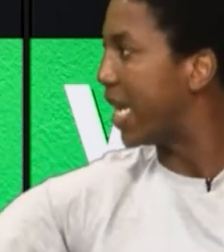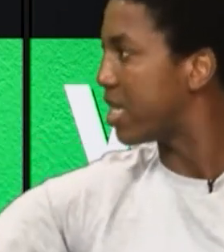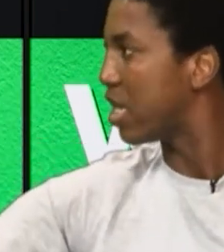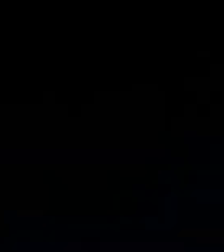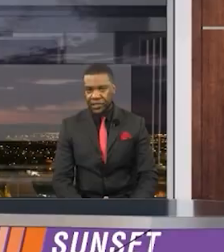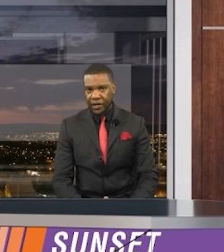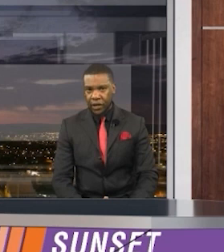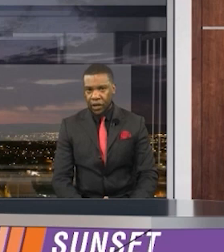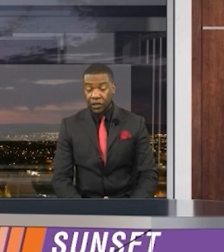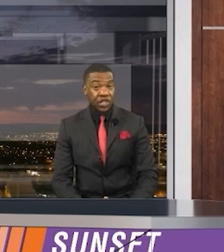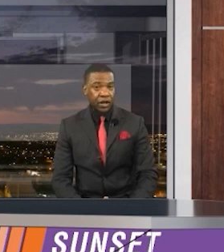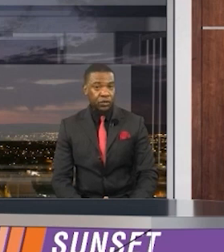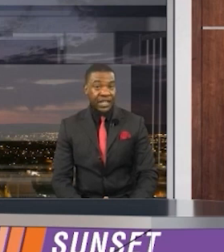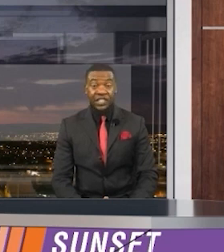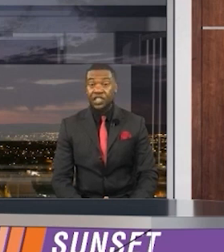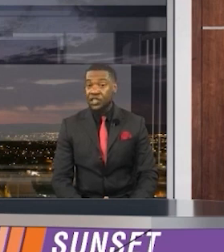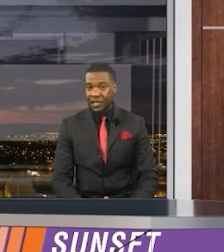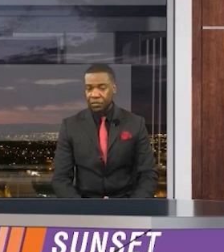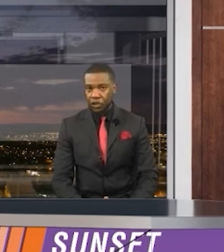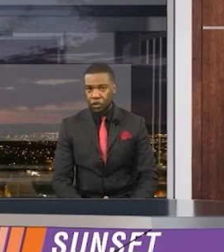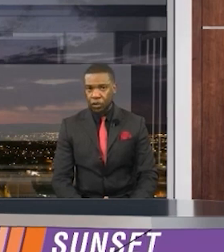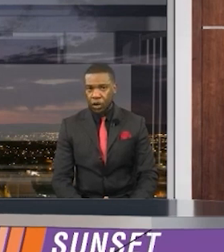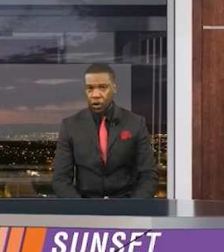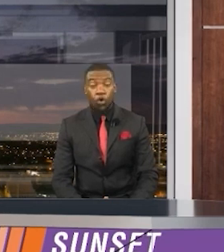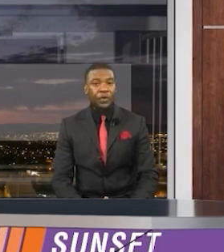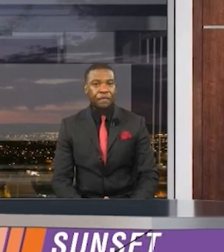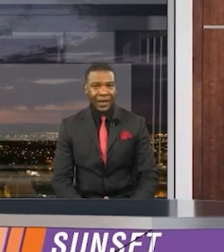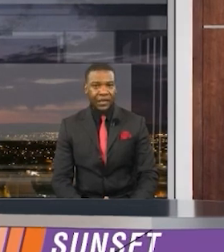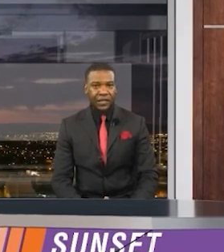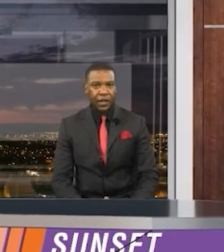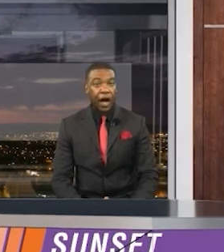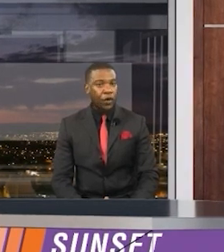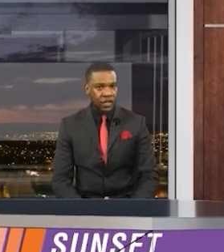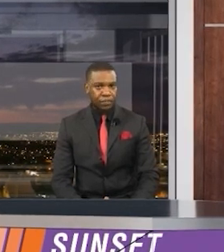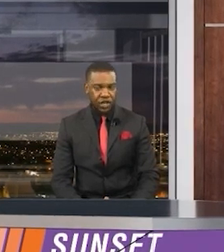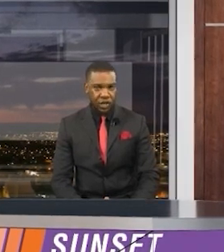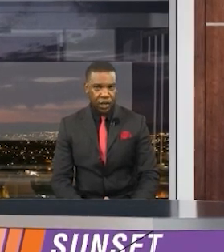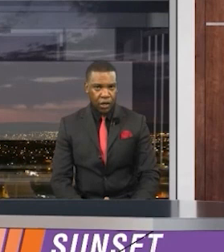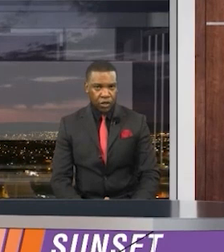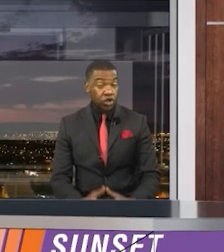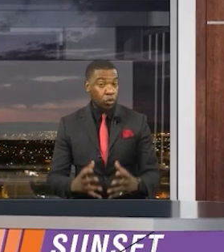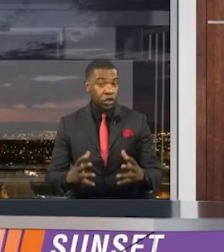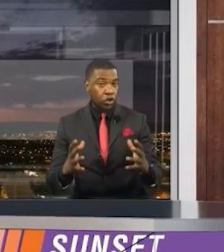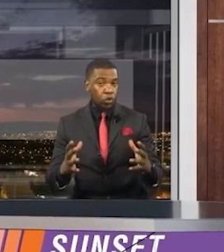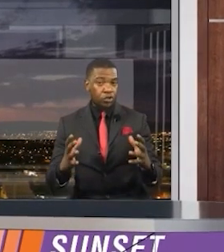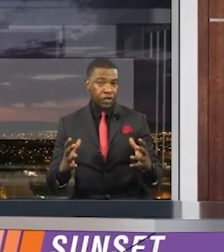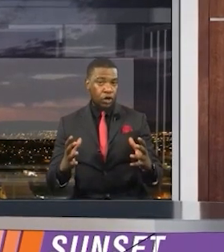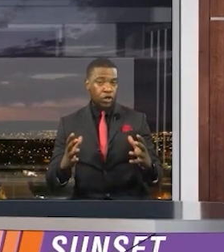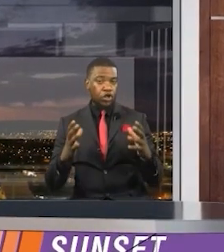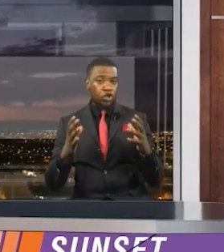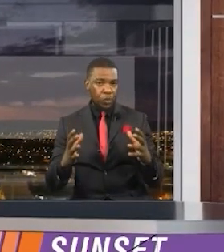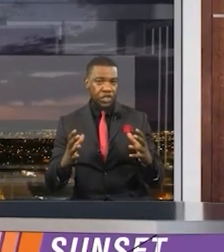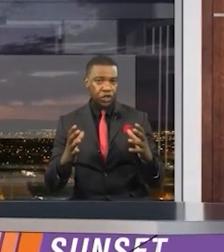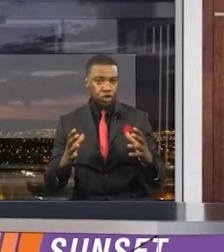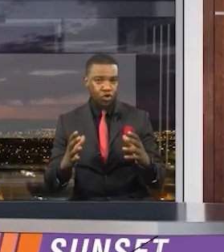other cases. The channels that teach us something new or reflect our expression. So it goes